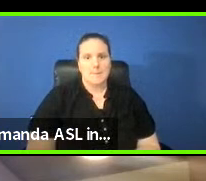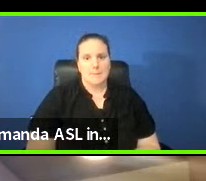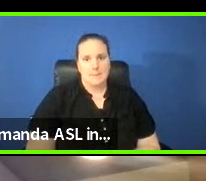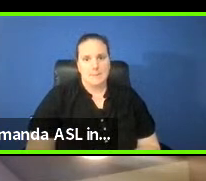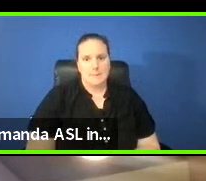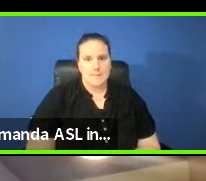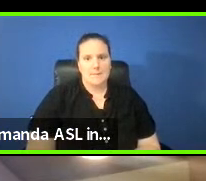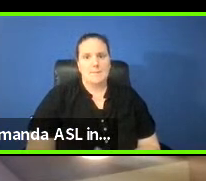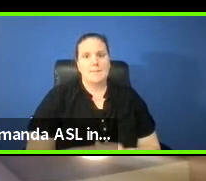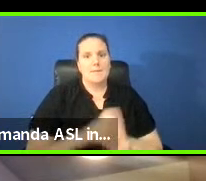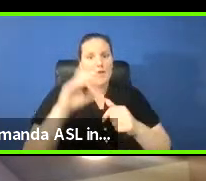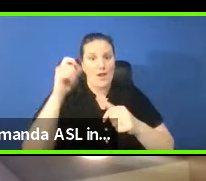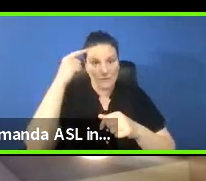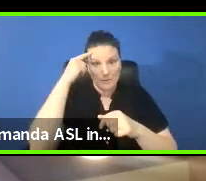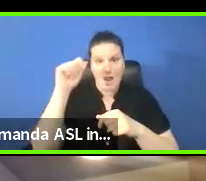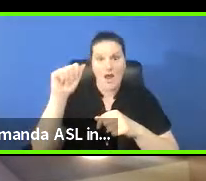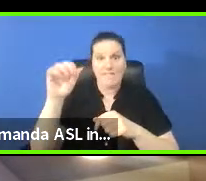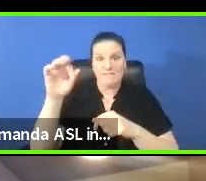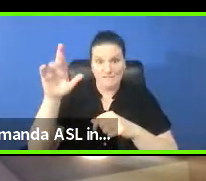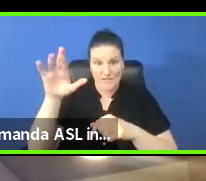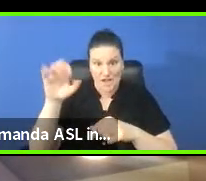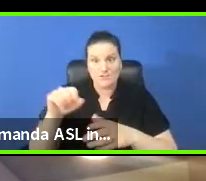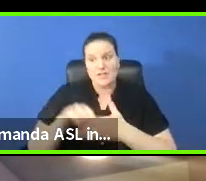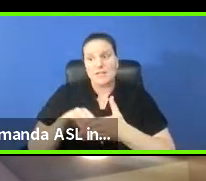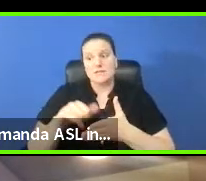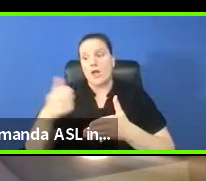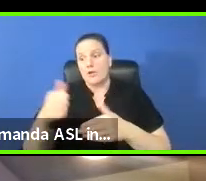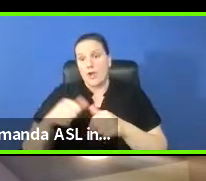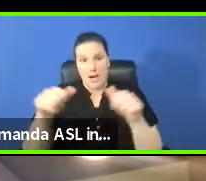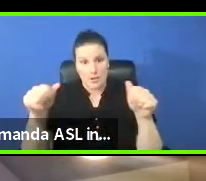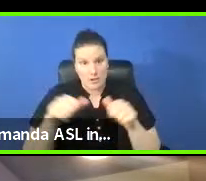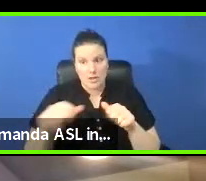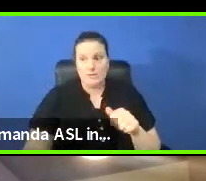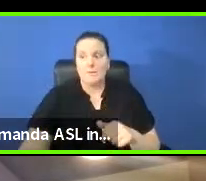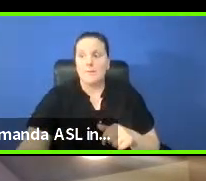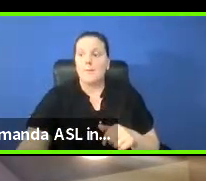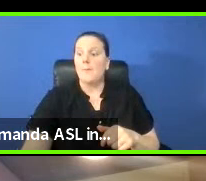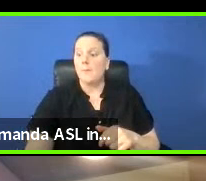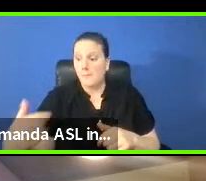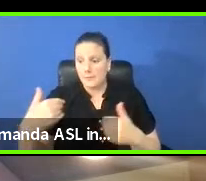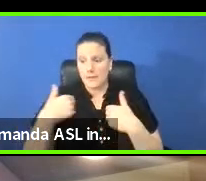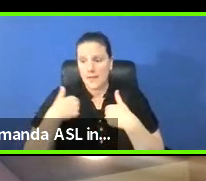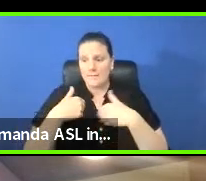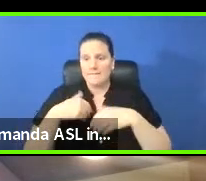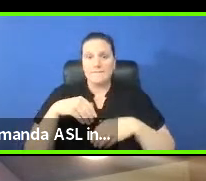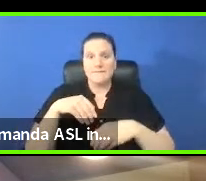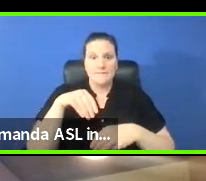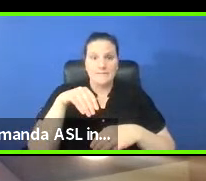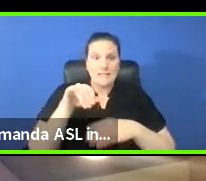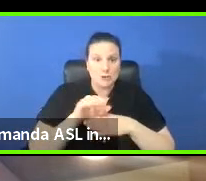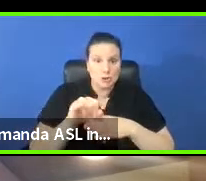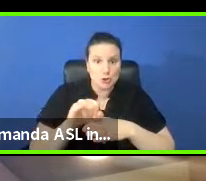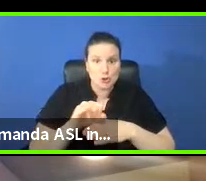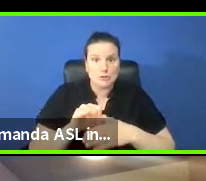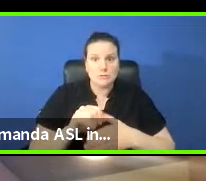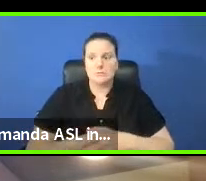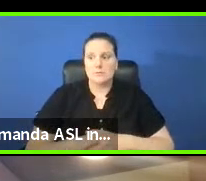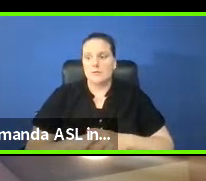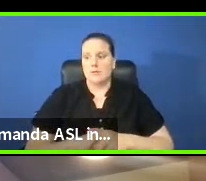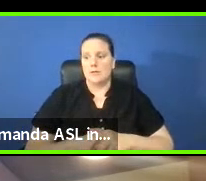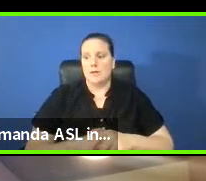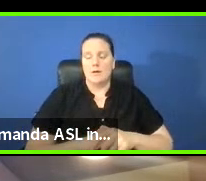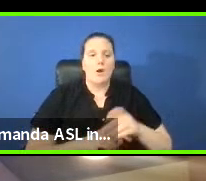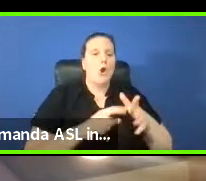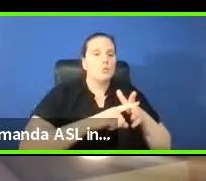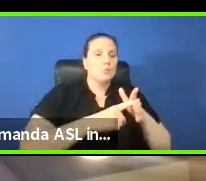Governmental affairs will be another area that we also probably have interns in. So originally,